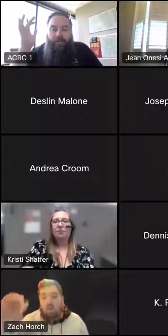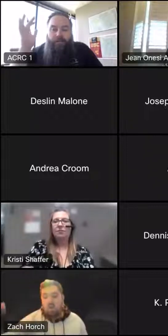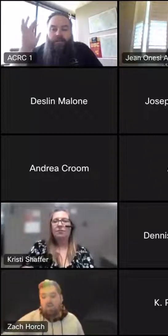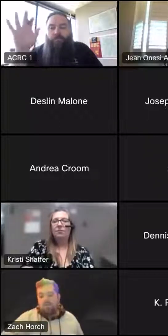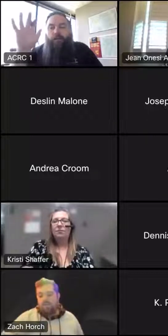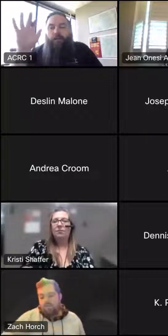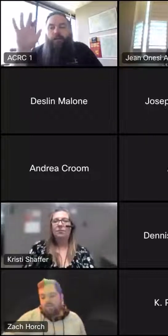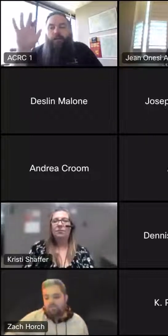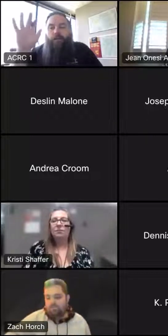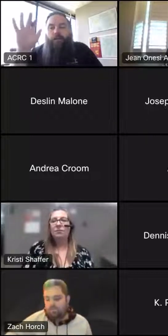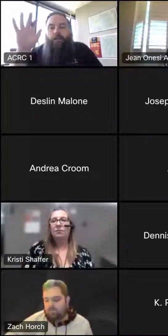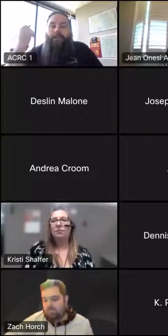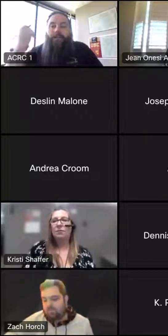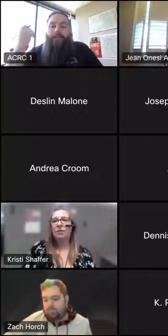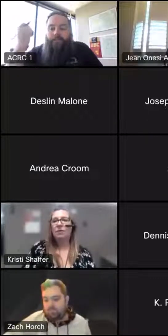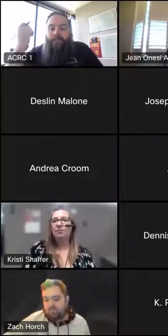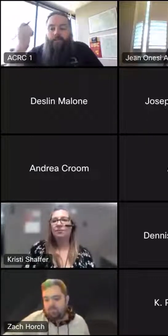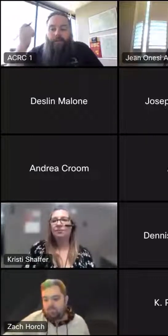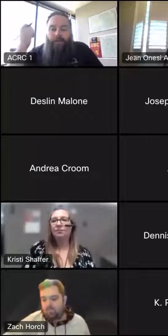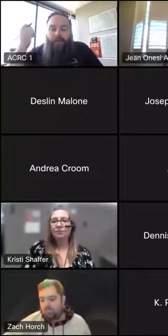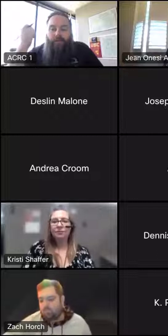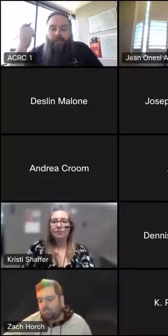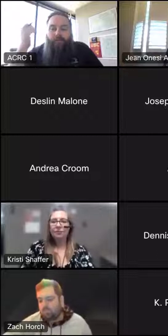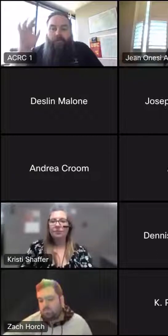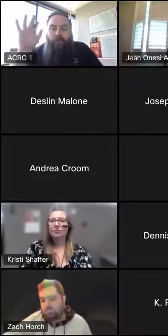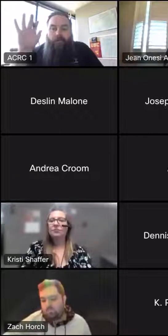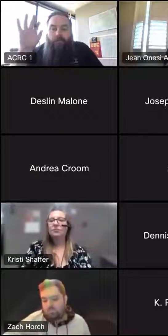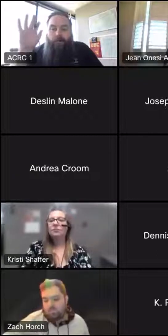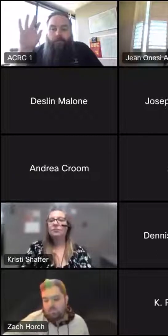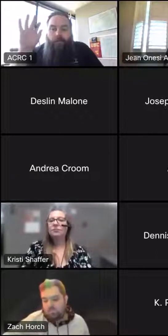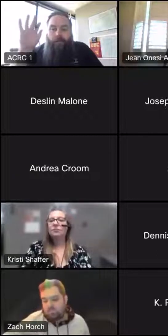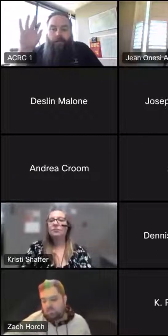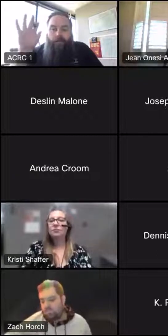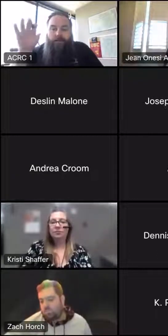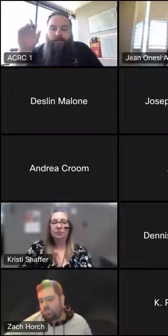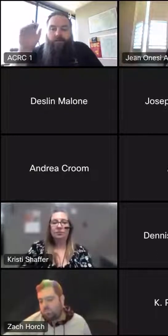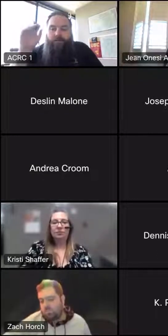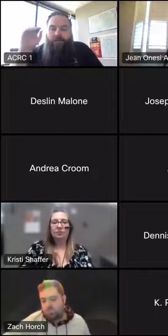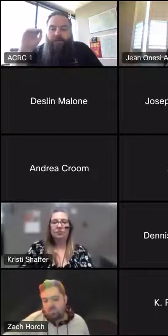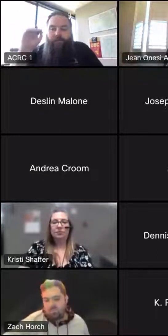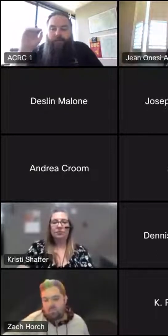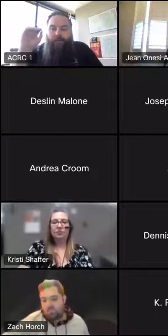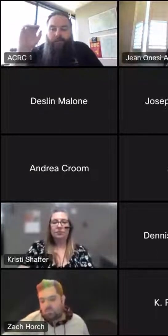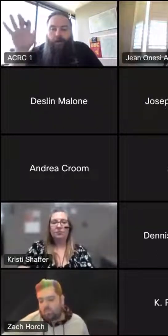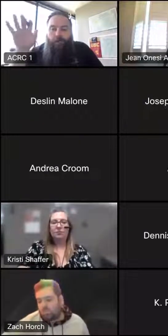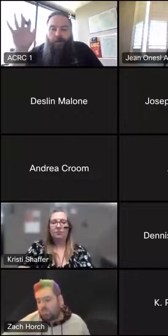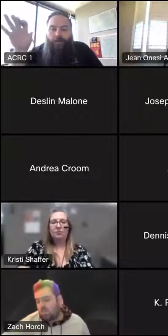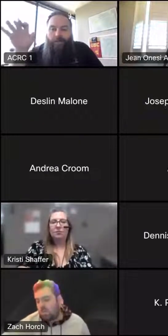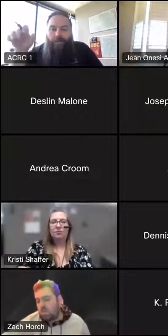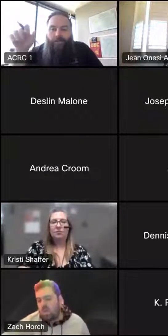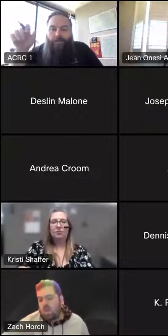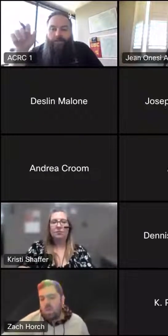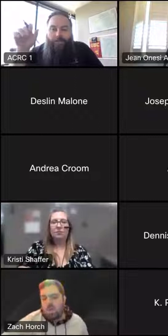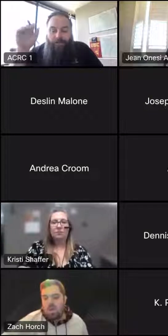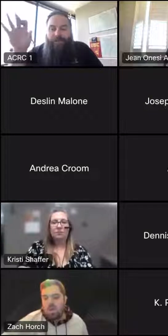Advisory Committee as well. And I like that idea. So I think it would be very good. This is one of those nothing about me without me